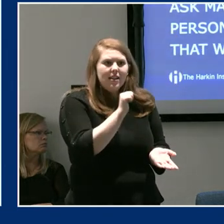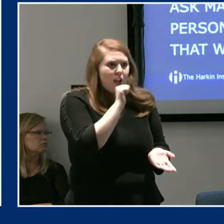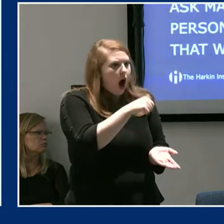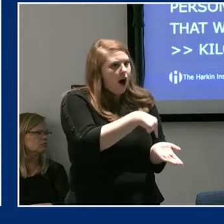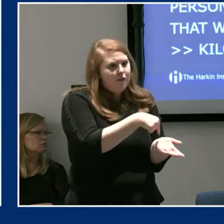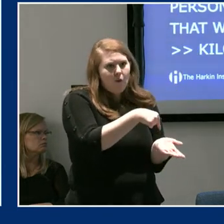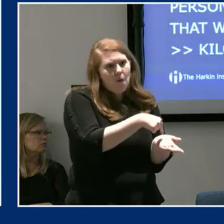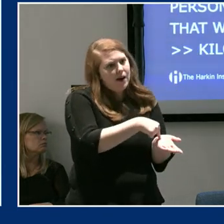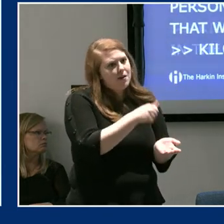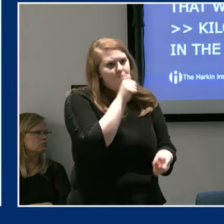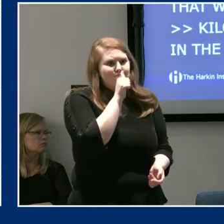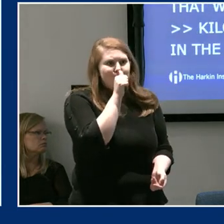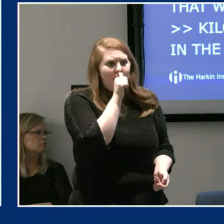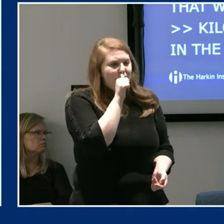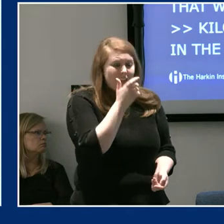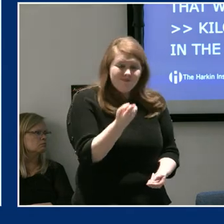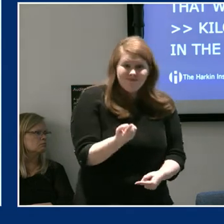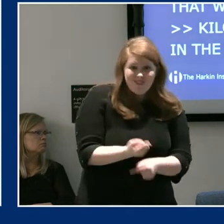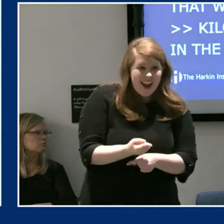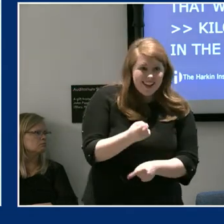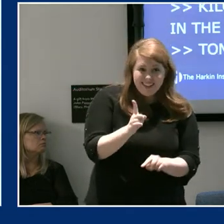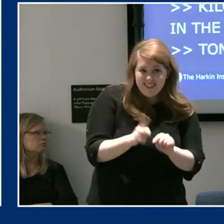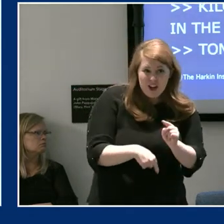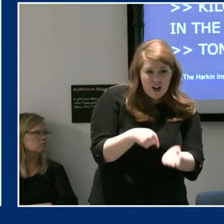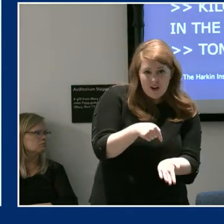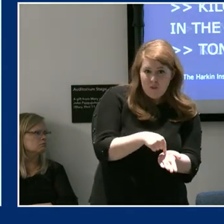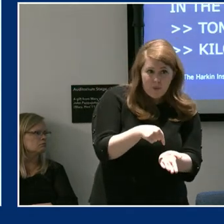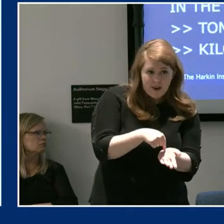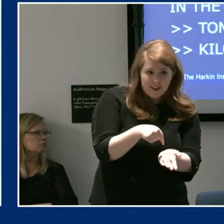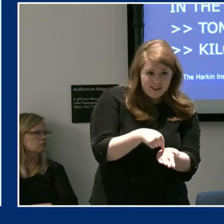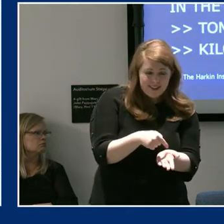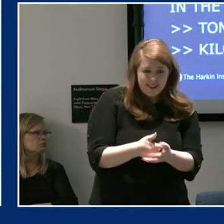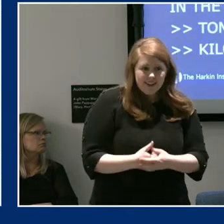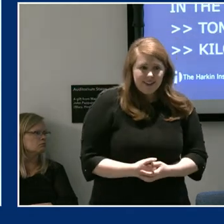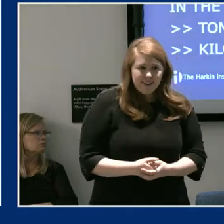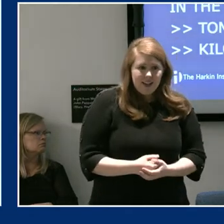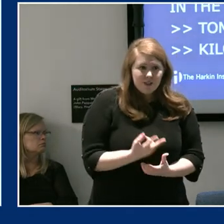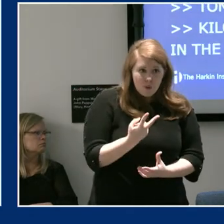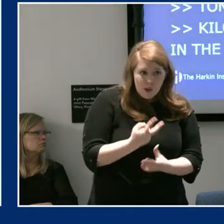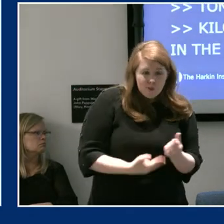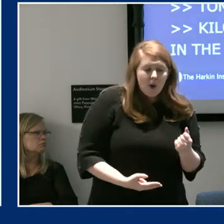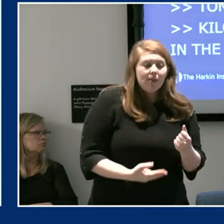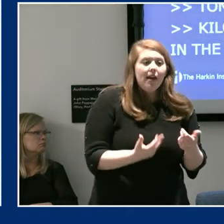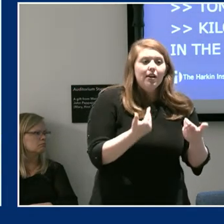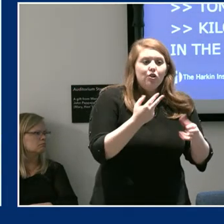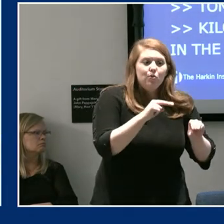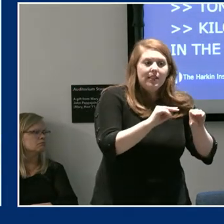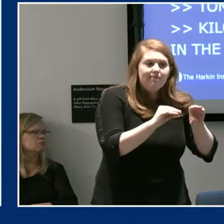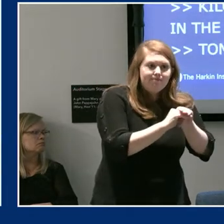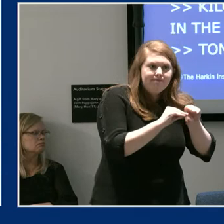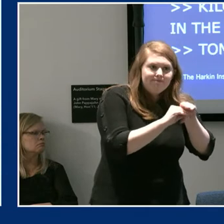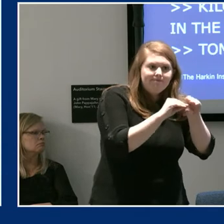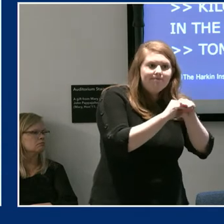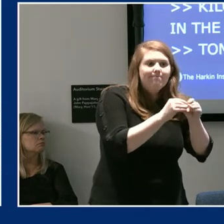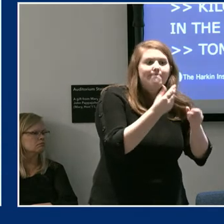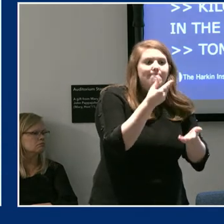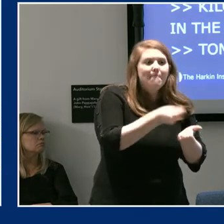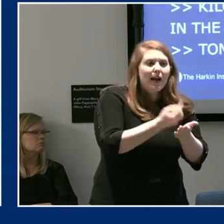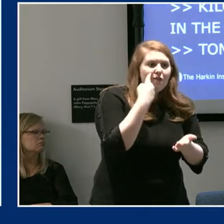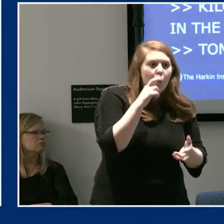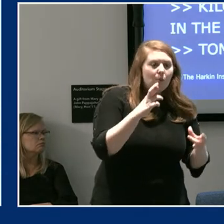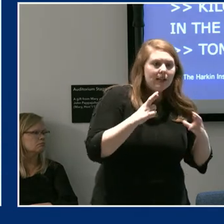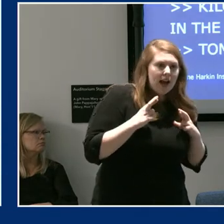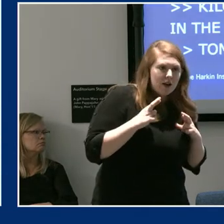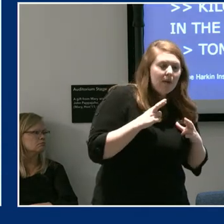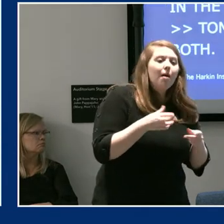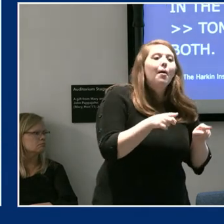affordable in the private sector. Could never afford it. Yeah. That does both. Puts money aside for retirement, yes, but also covers you in case of